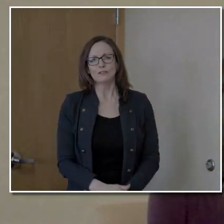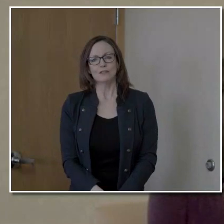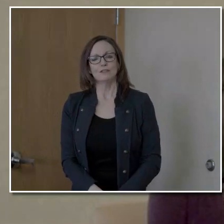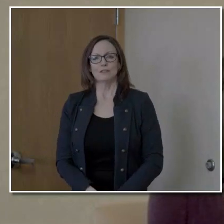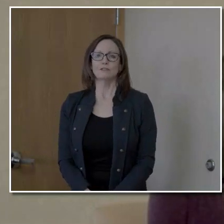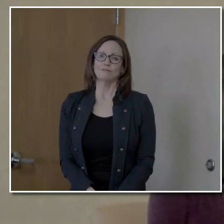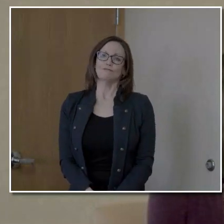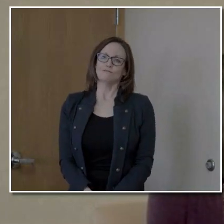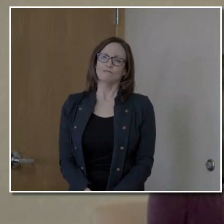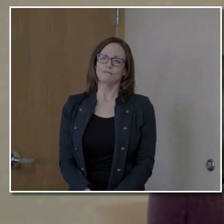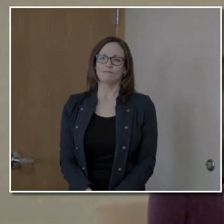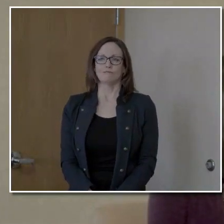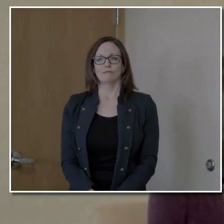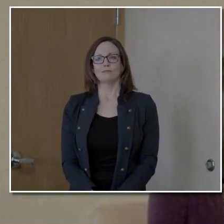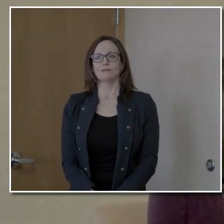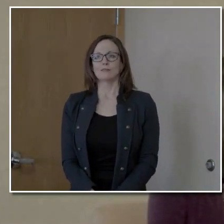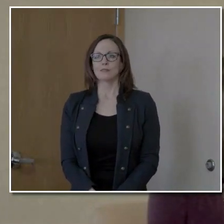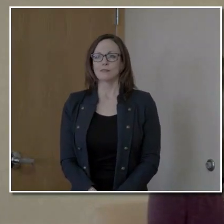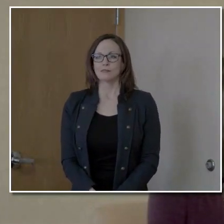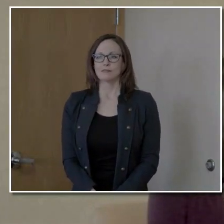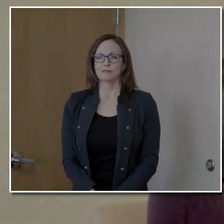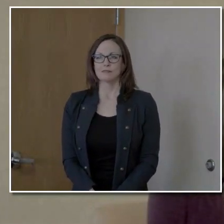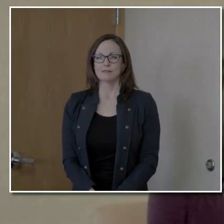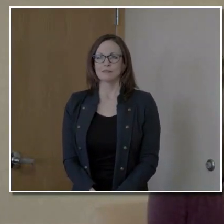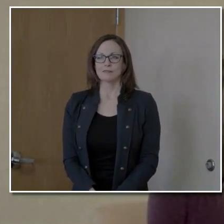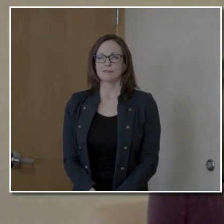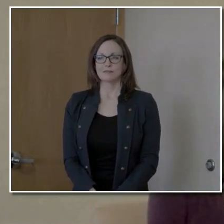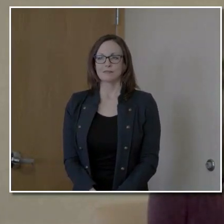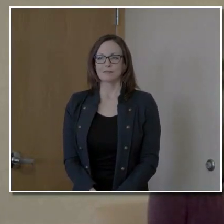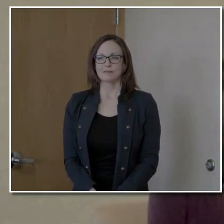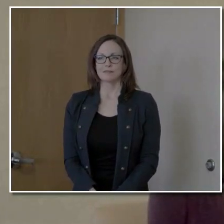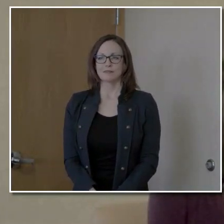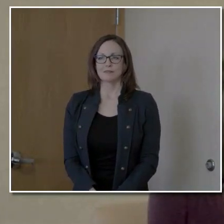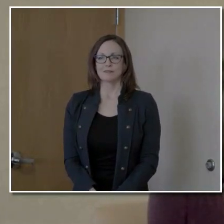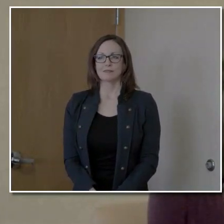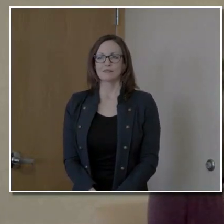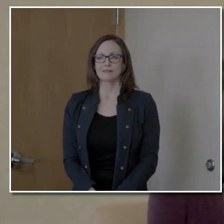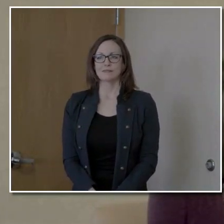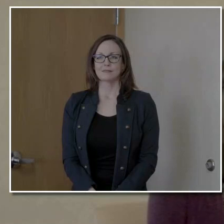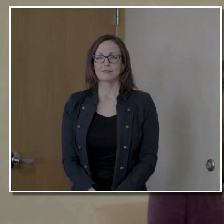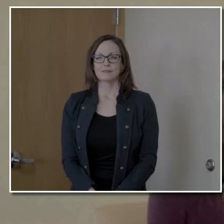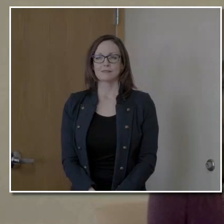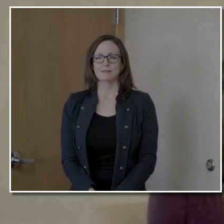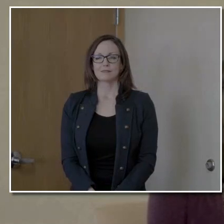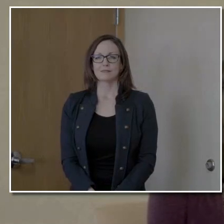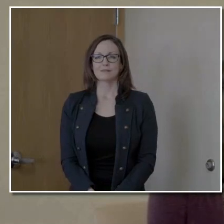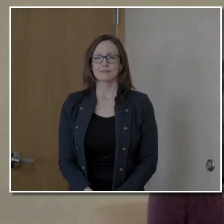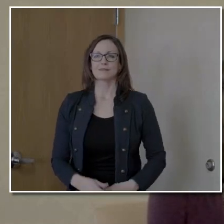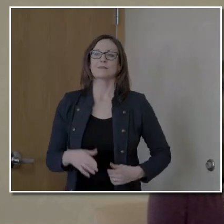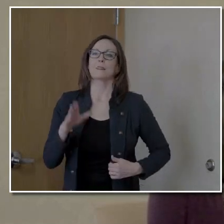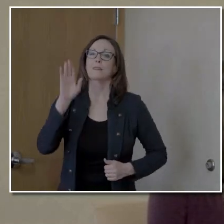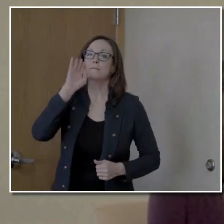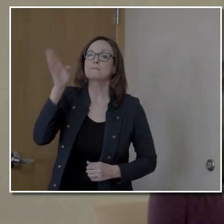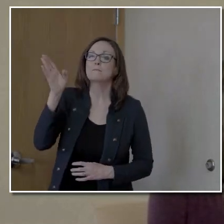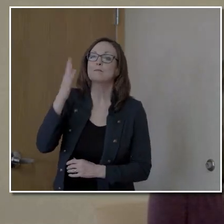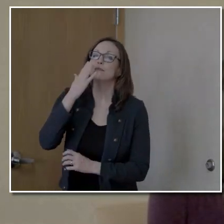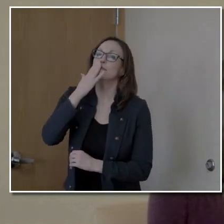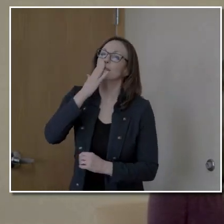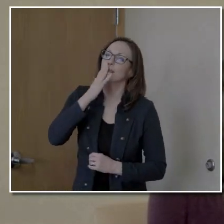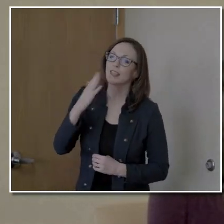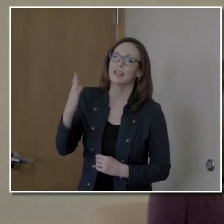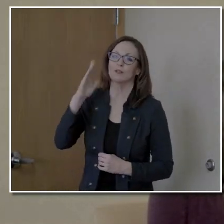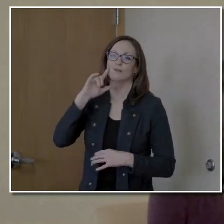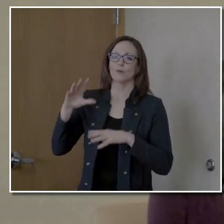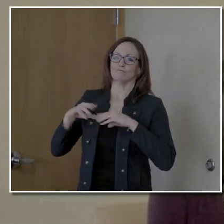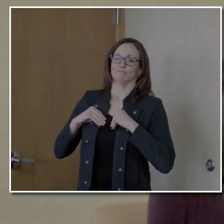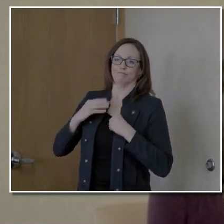Hi, thank you both for doing this phone call with us today. With the bounce back Wisconsin guidelines